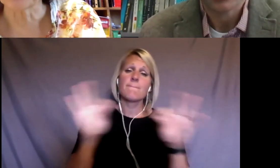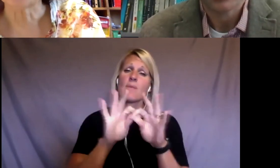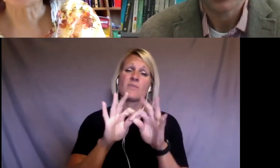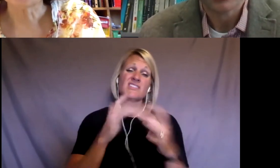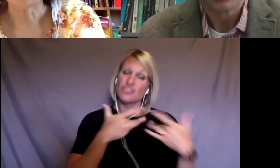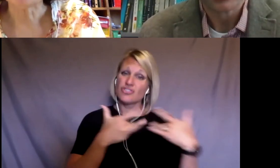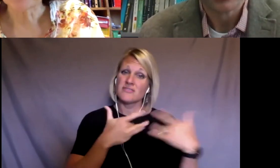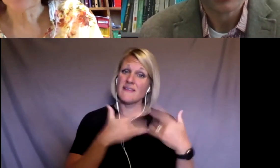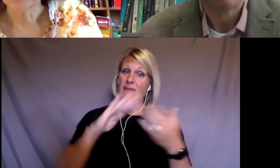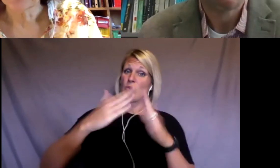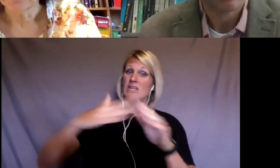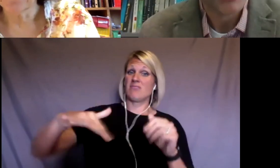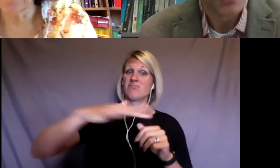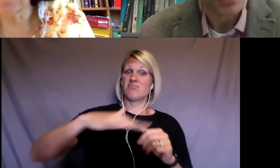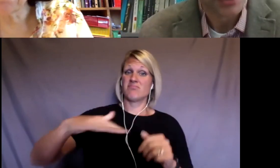concern.